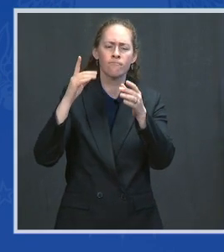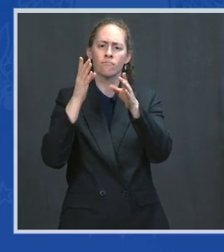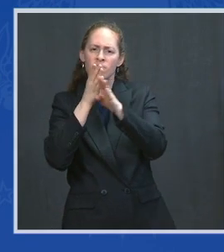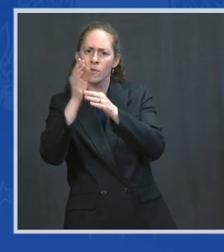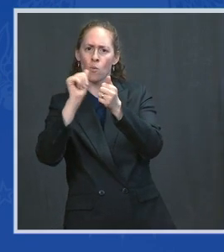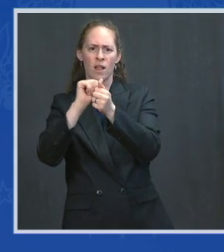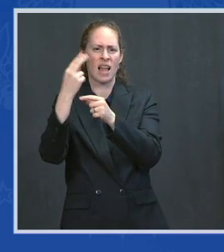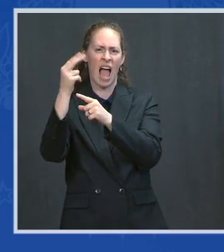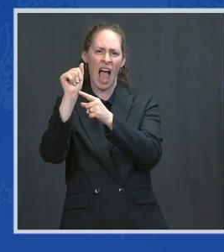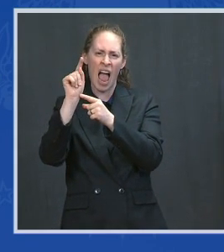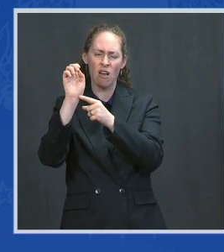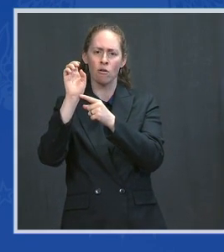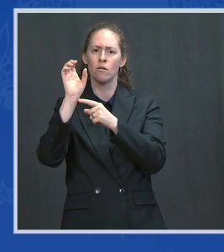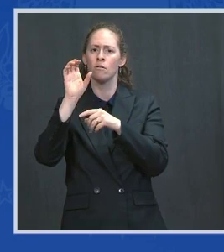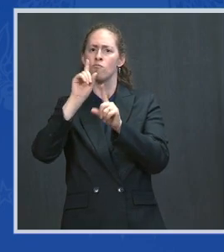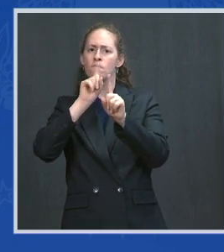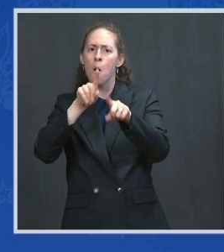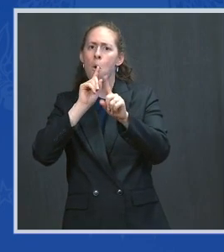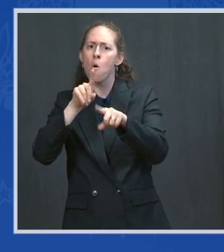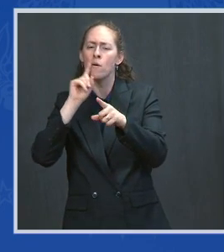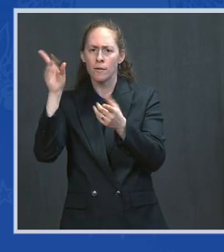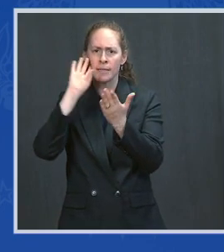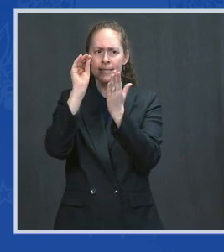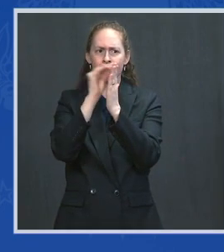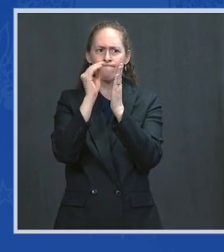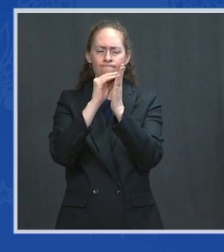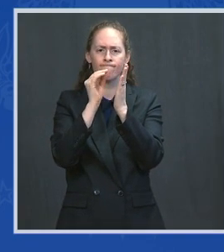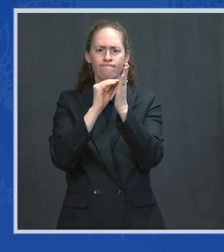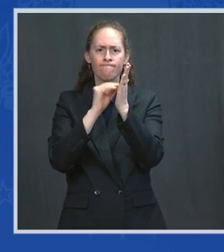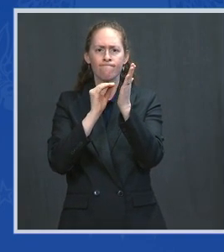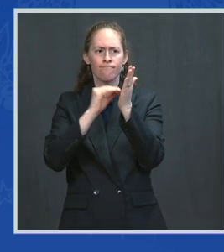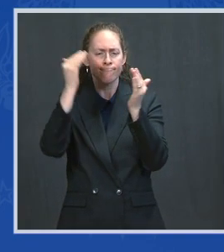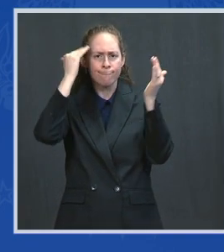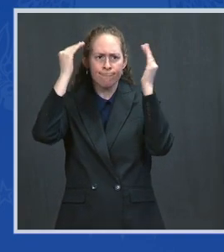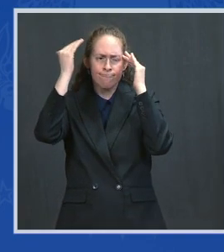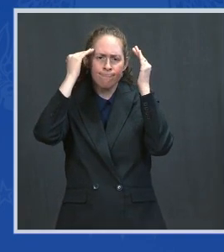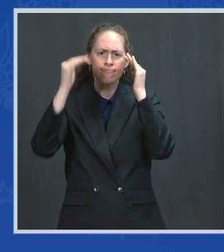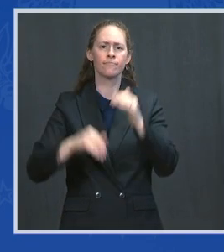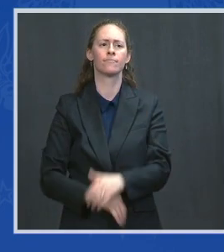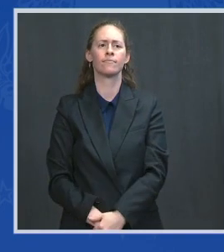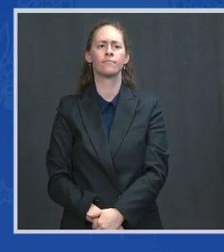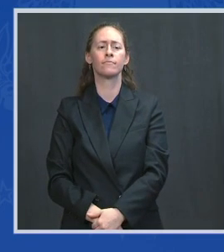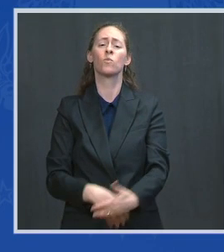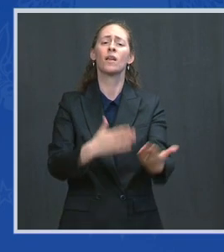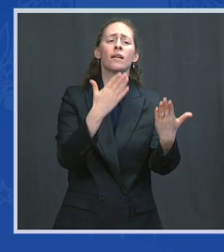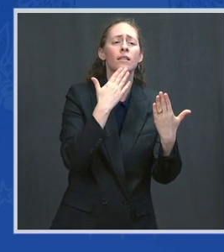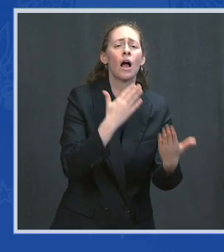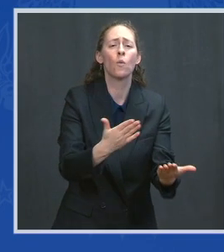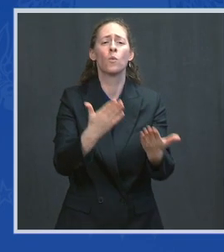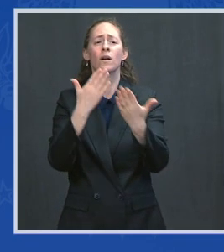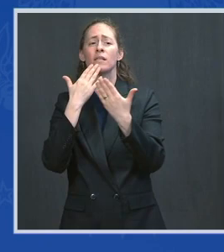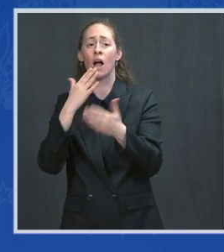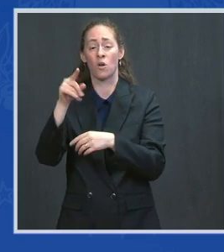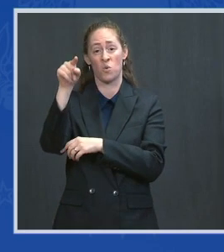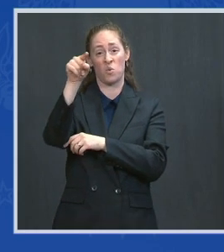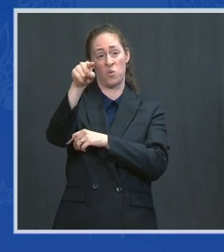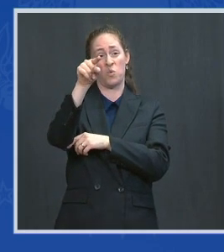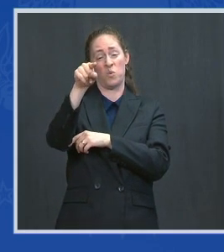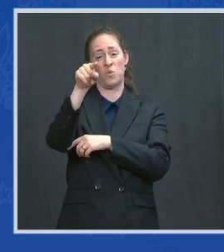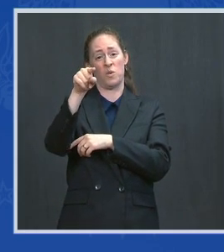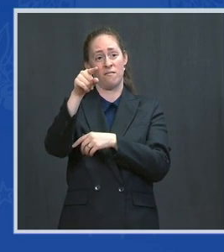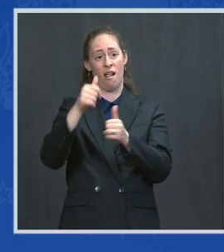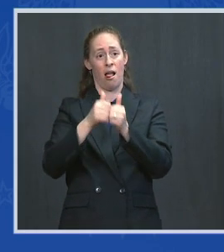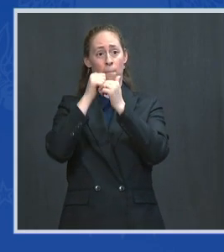state and local governments ensure hate crime information is more accessible to the public. The family of Heather